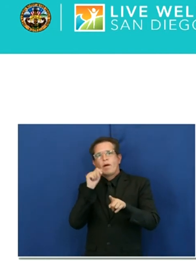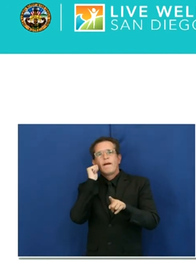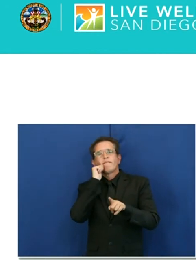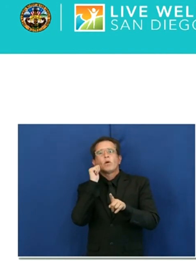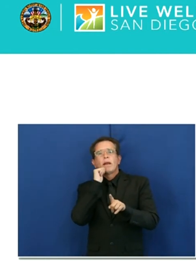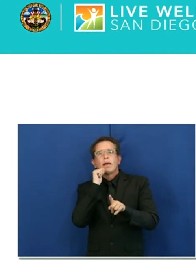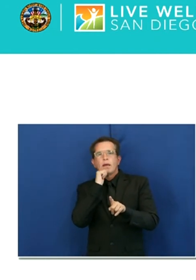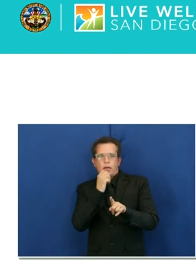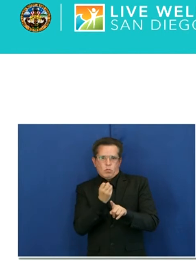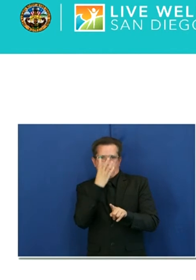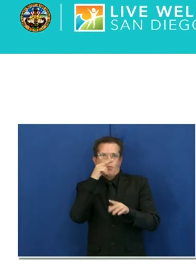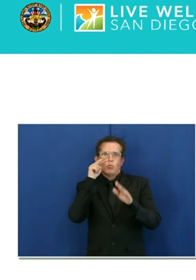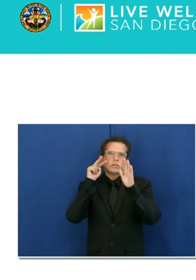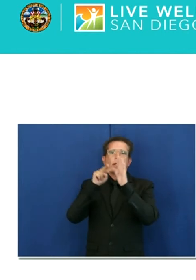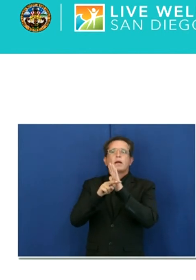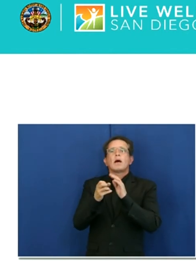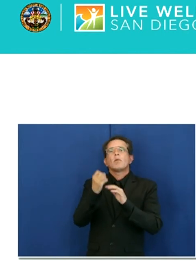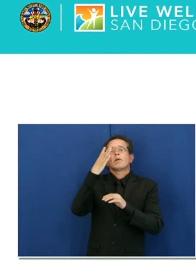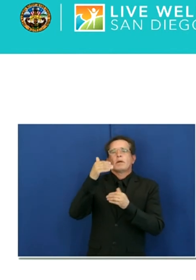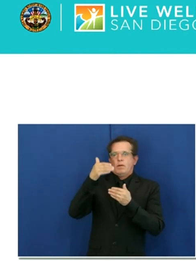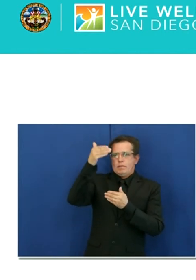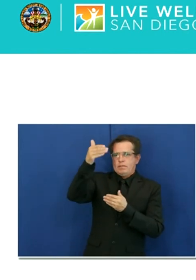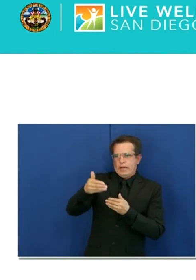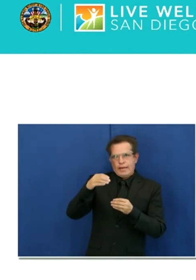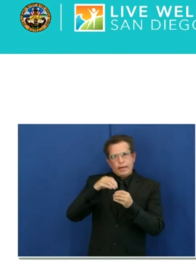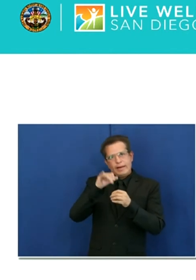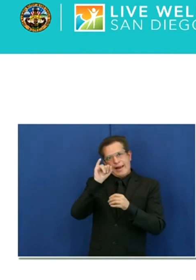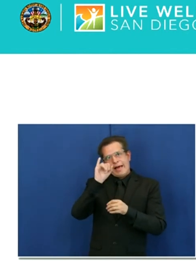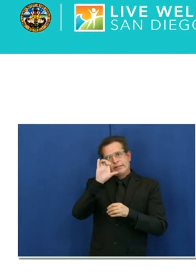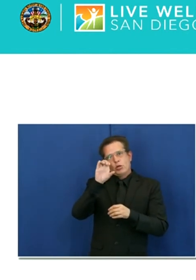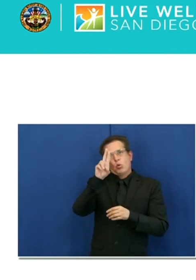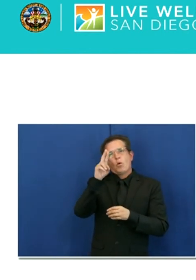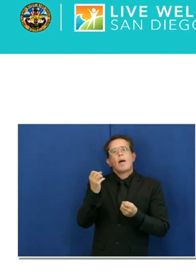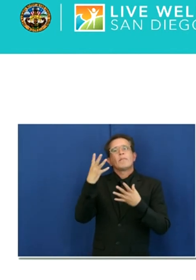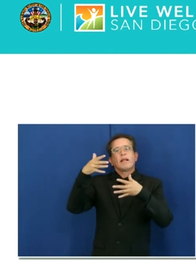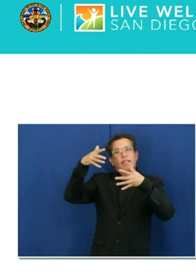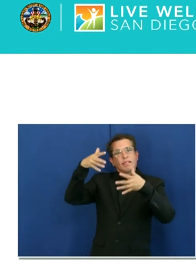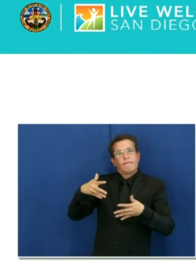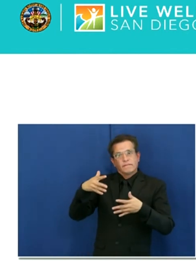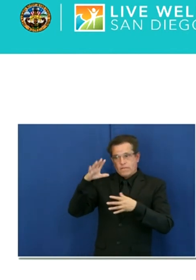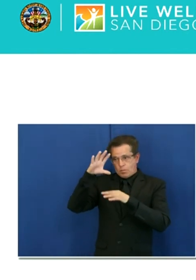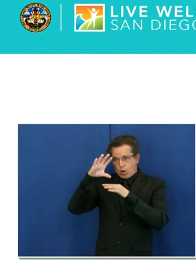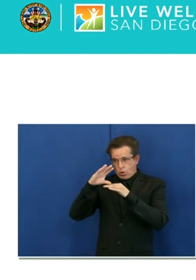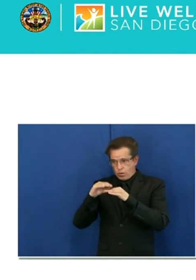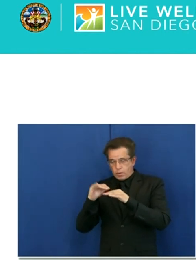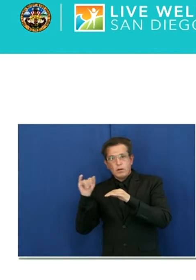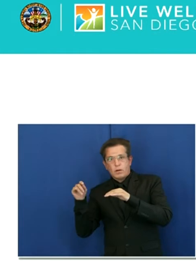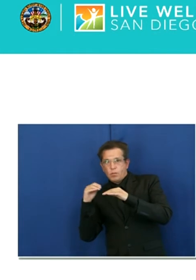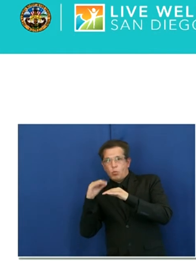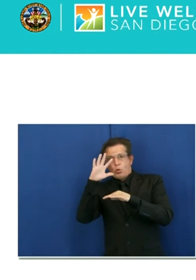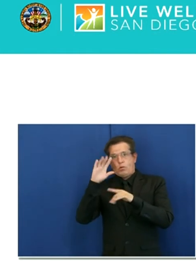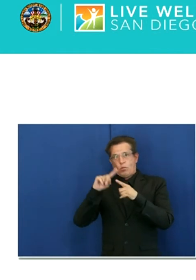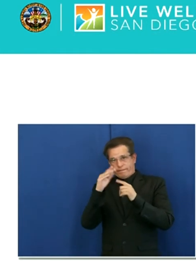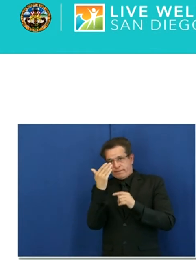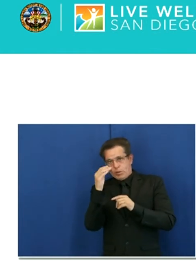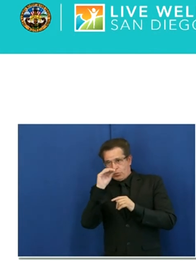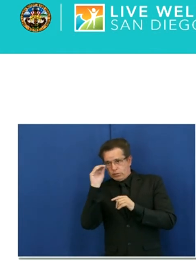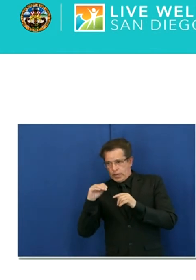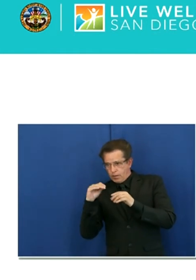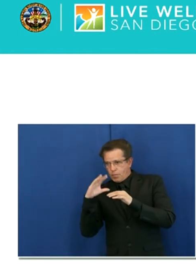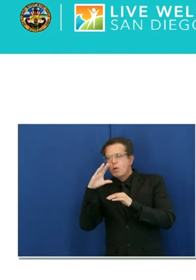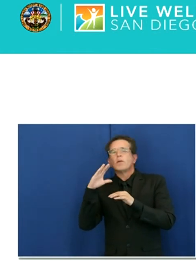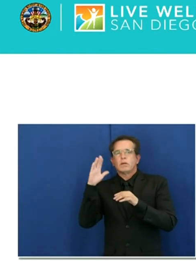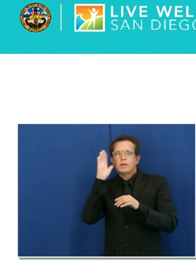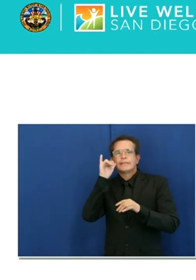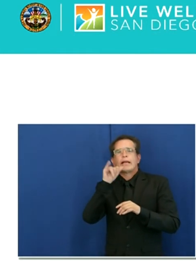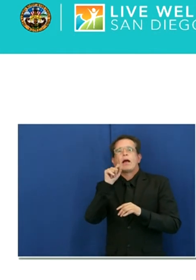projected number of ICU beds that are available, and once that projection goes above 15%, the stay-at-home order could be